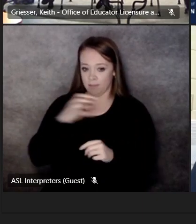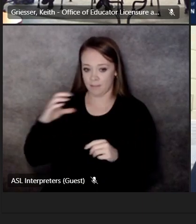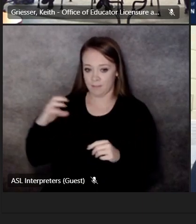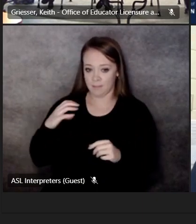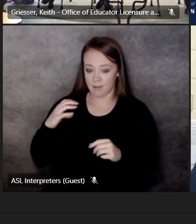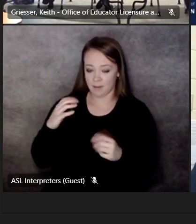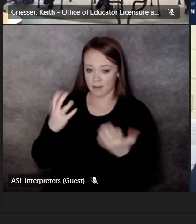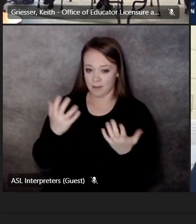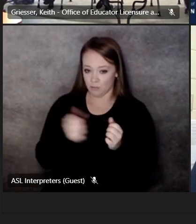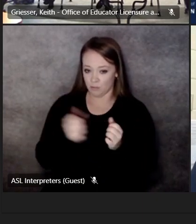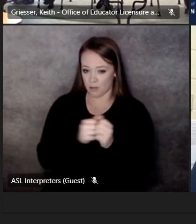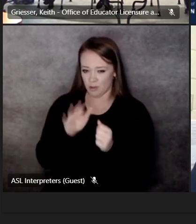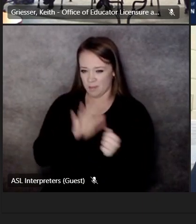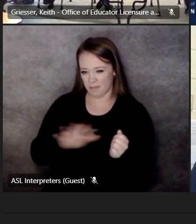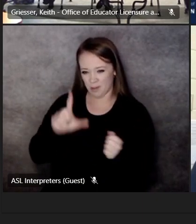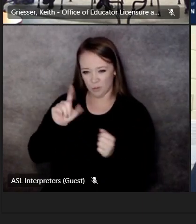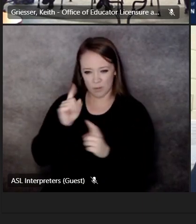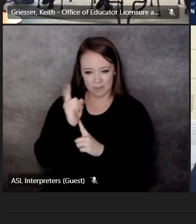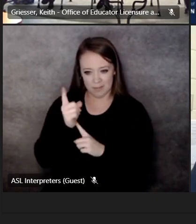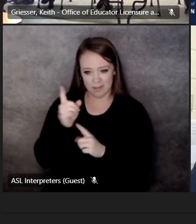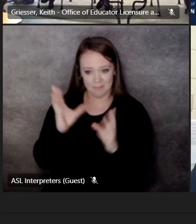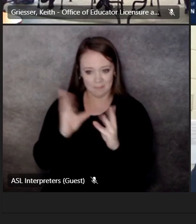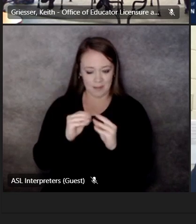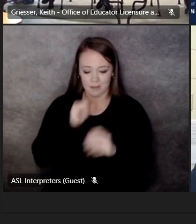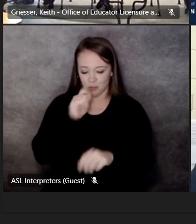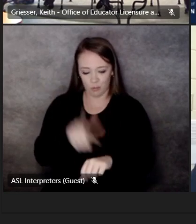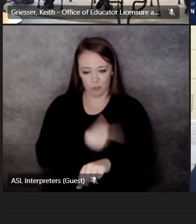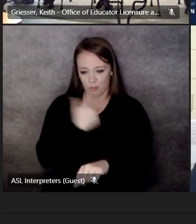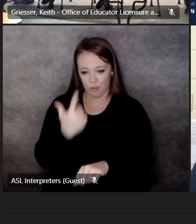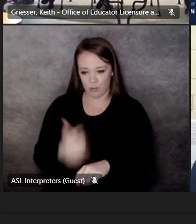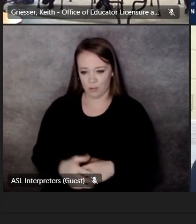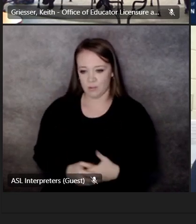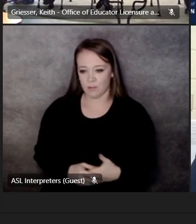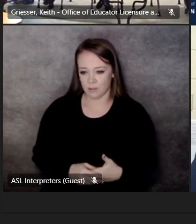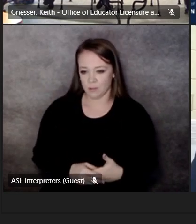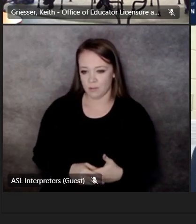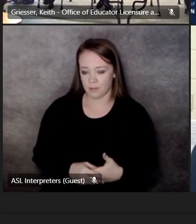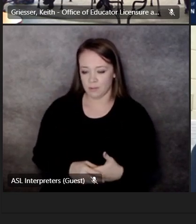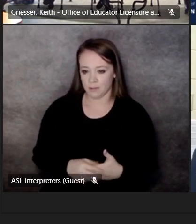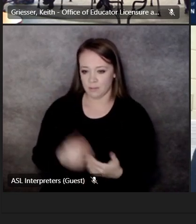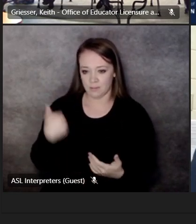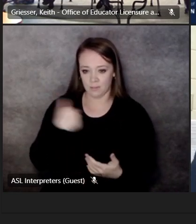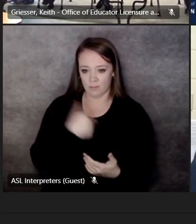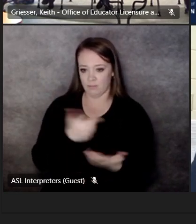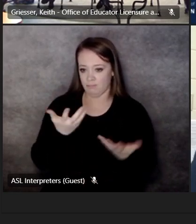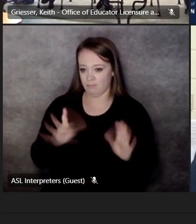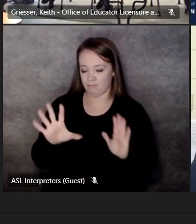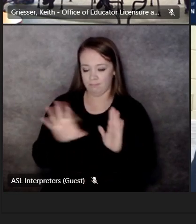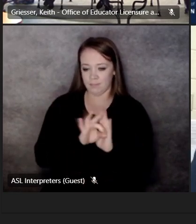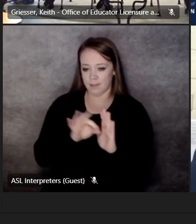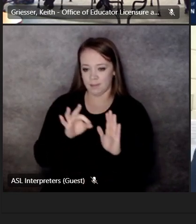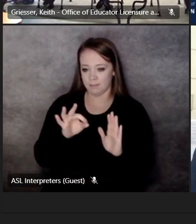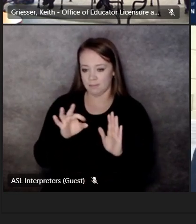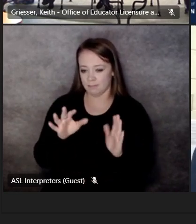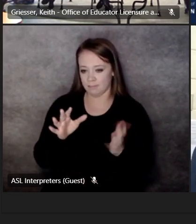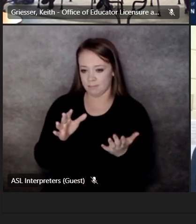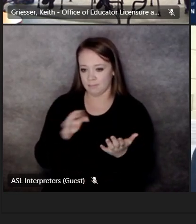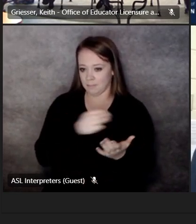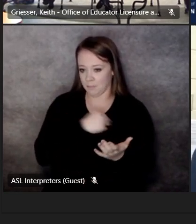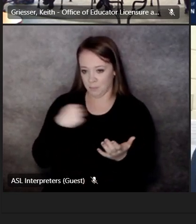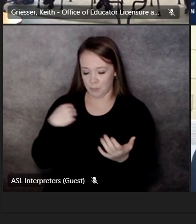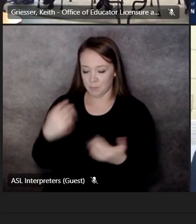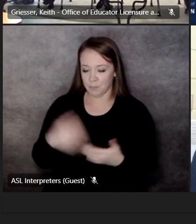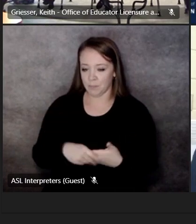about a 20-minute meeting. It did not take long for the candidate to be identified. However, with our Student Advisory